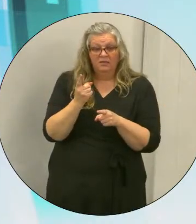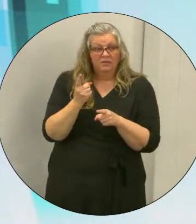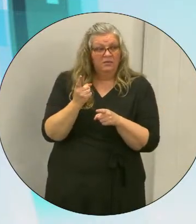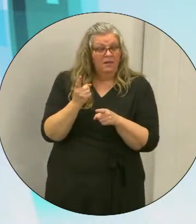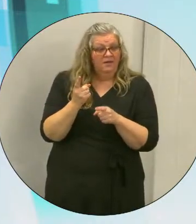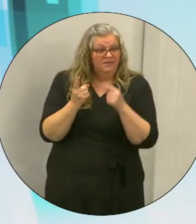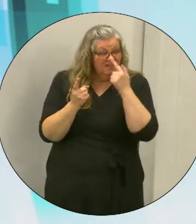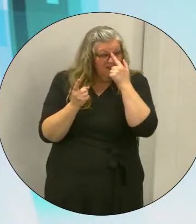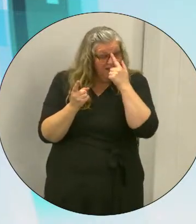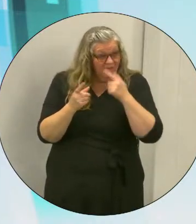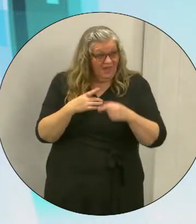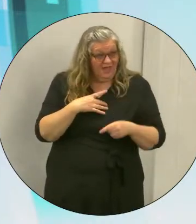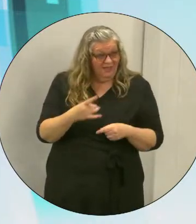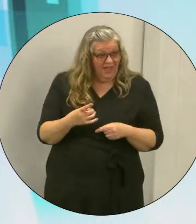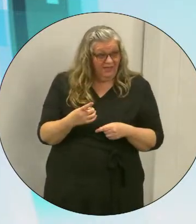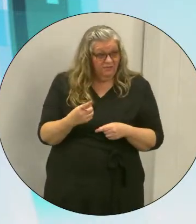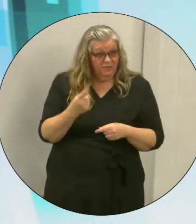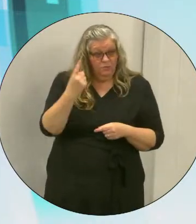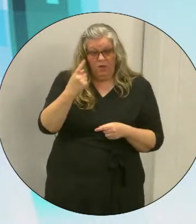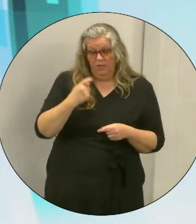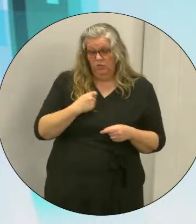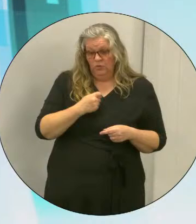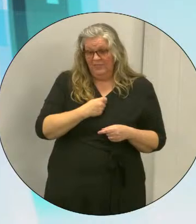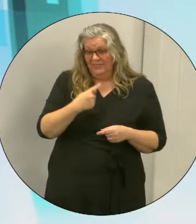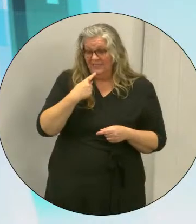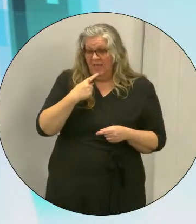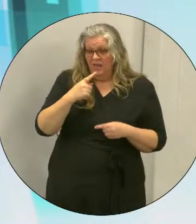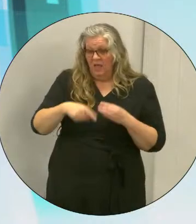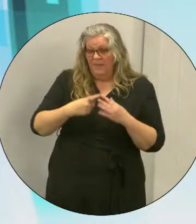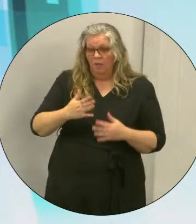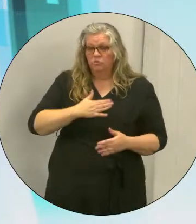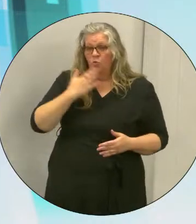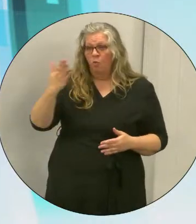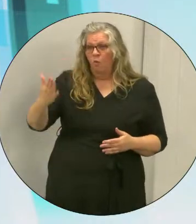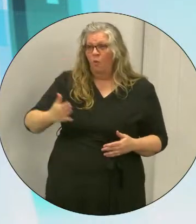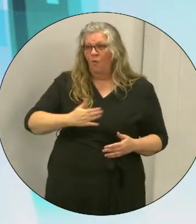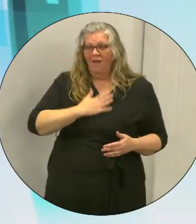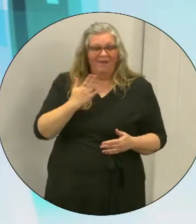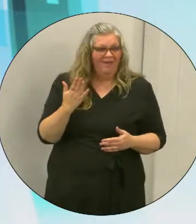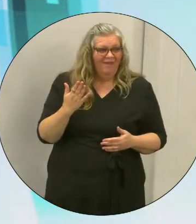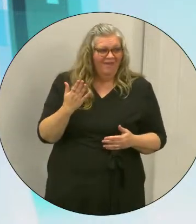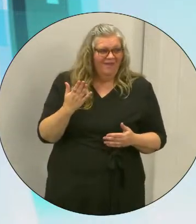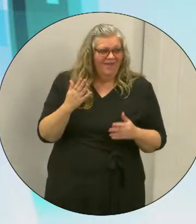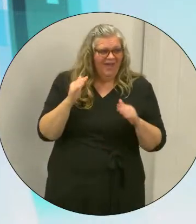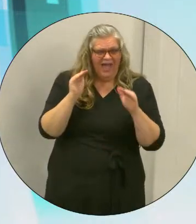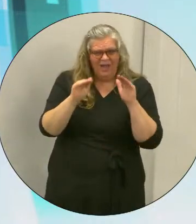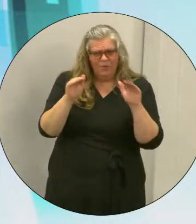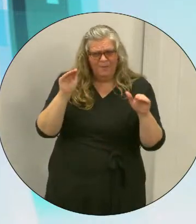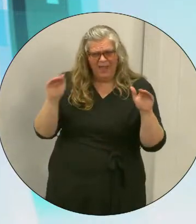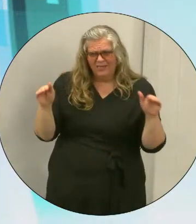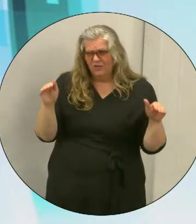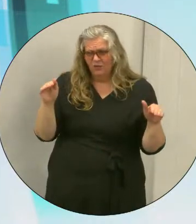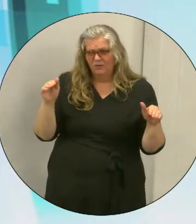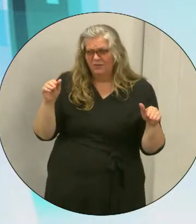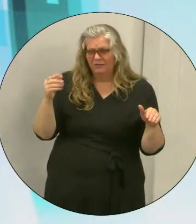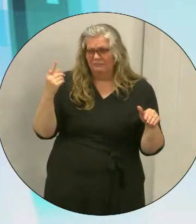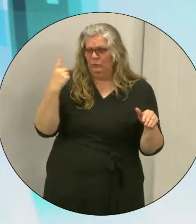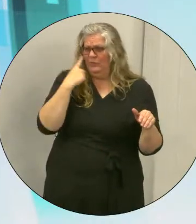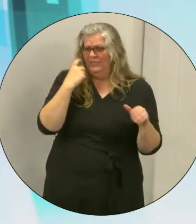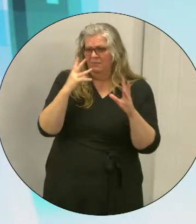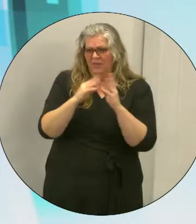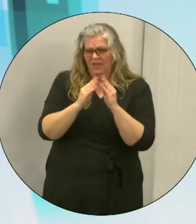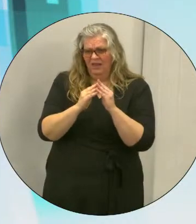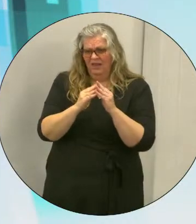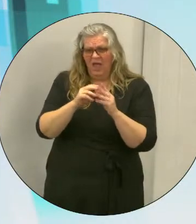what one trustee said about joy, because I think I reminded you guys in one of the last couple of meetings, like, I would love to spend the next